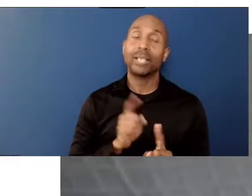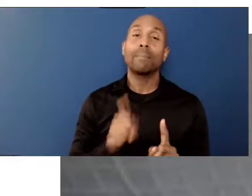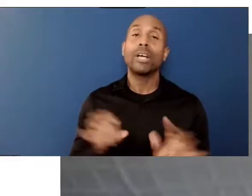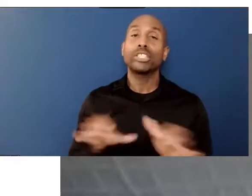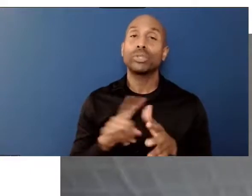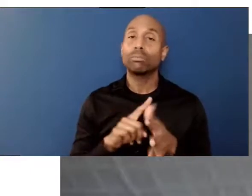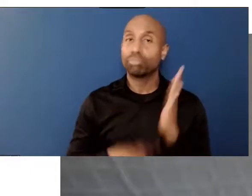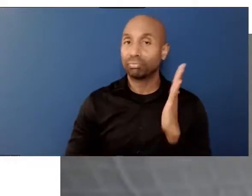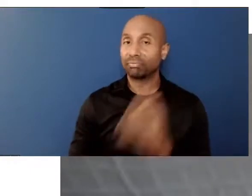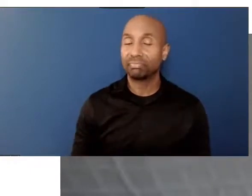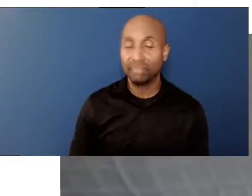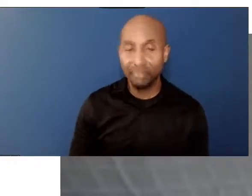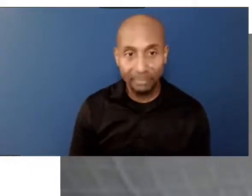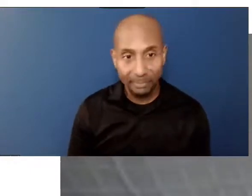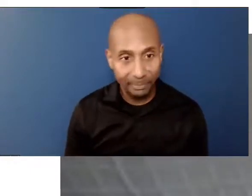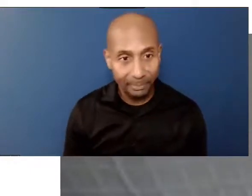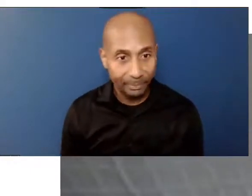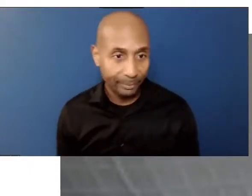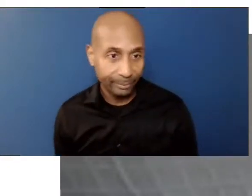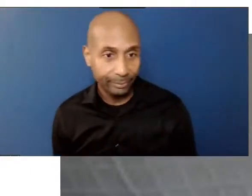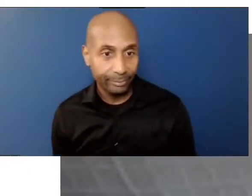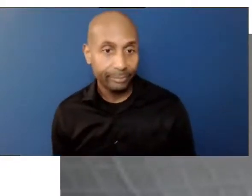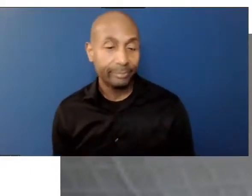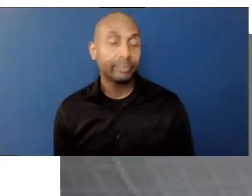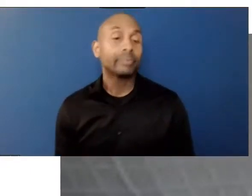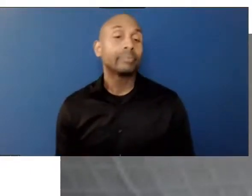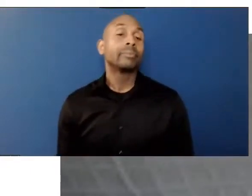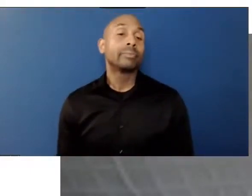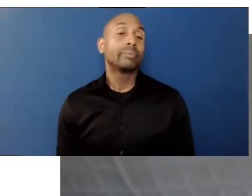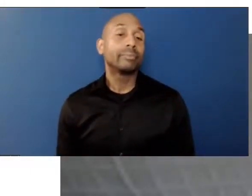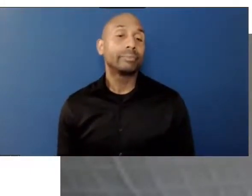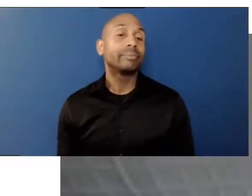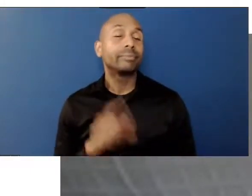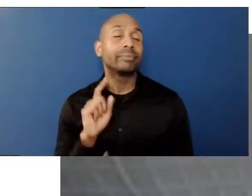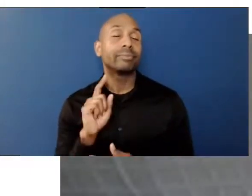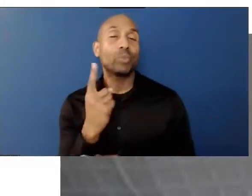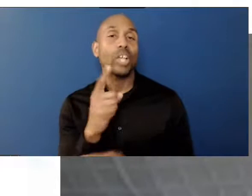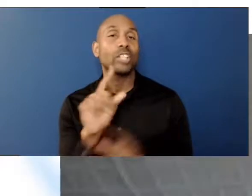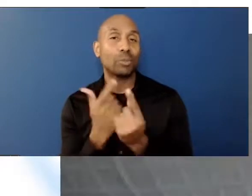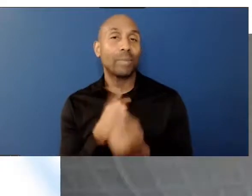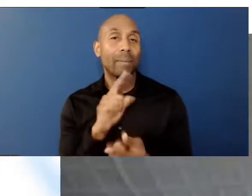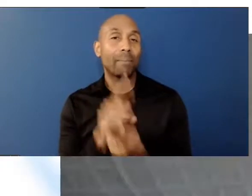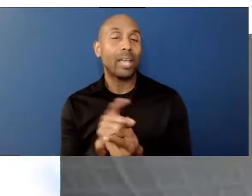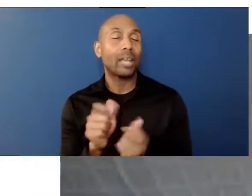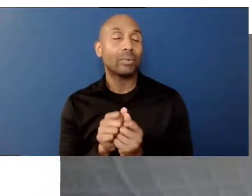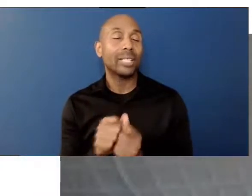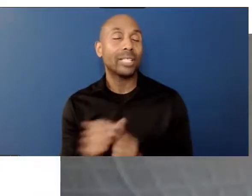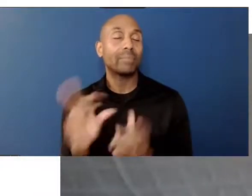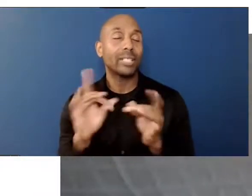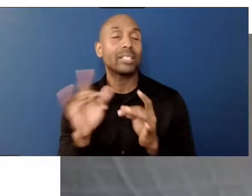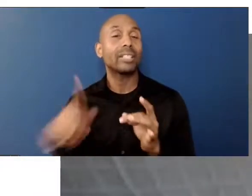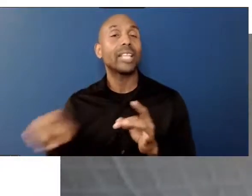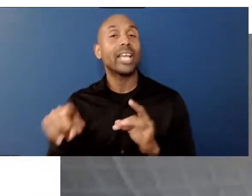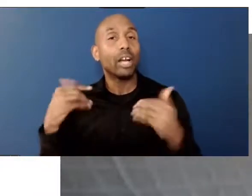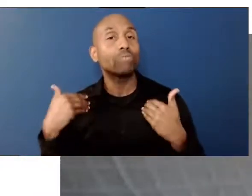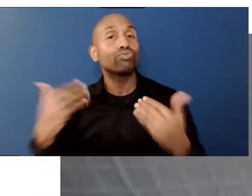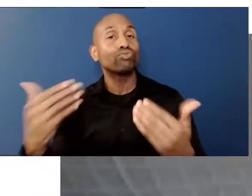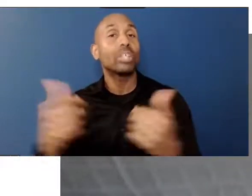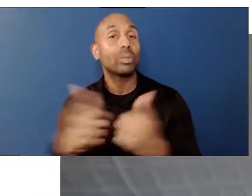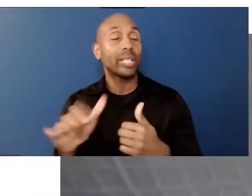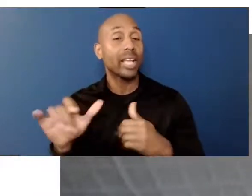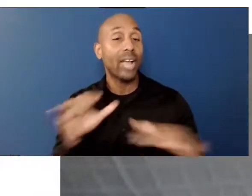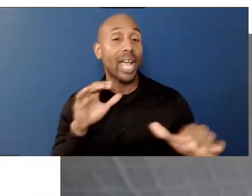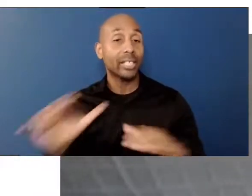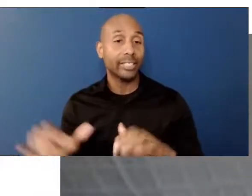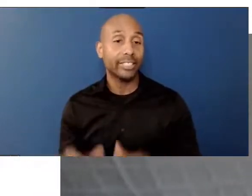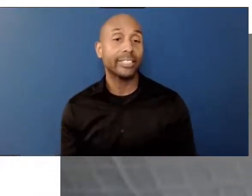they mentioned that they are moving ahead with their action plan and starting to follow through with some of the recommendations that they put in